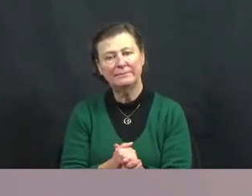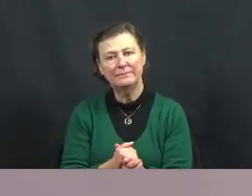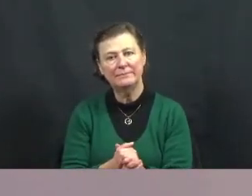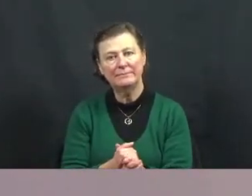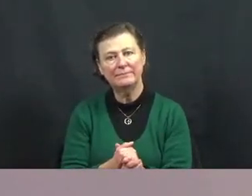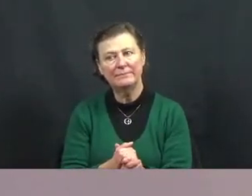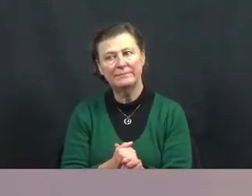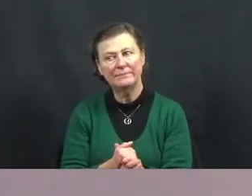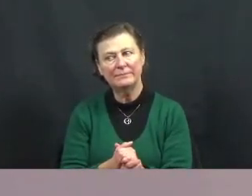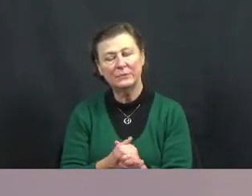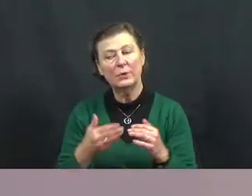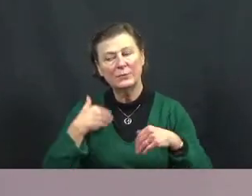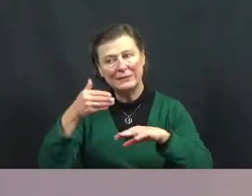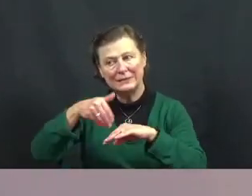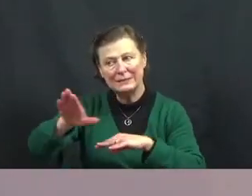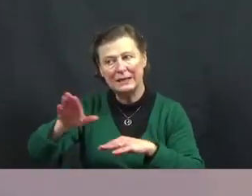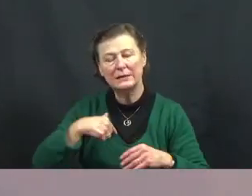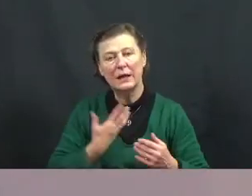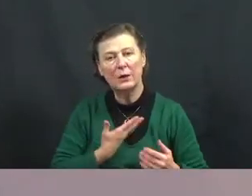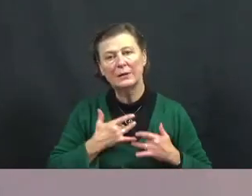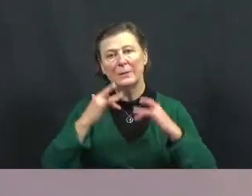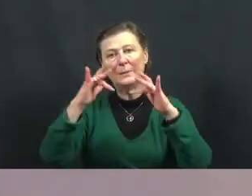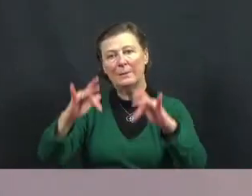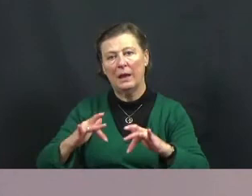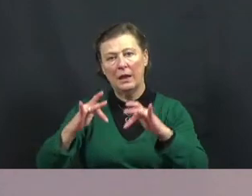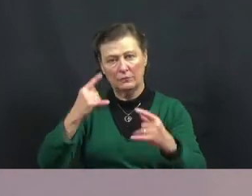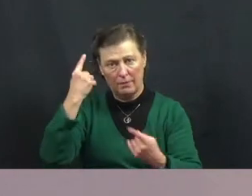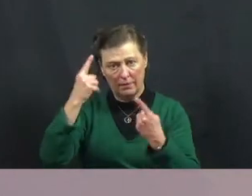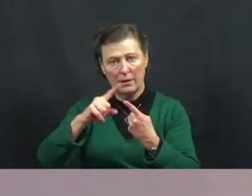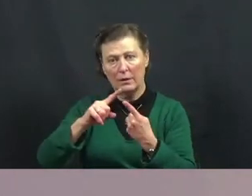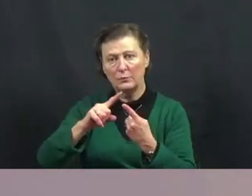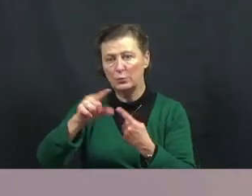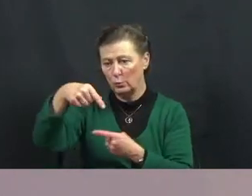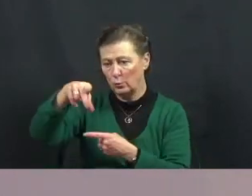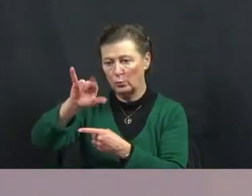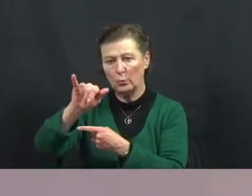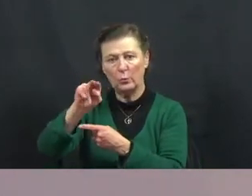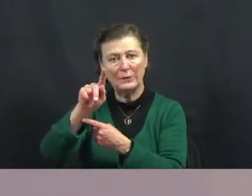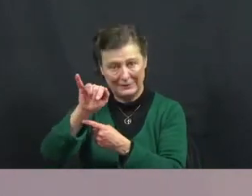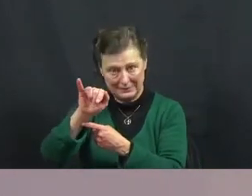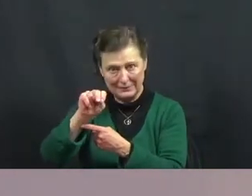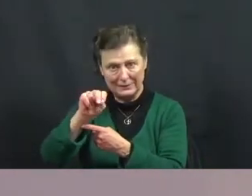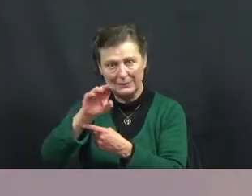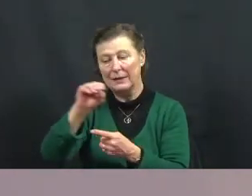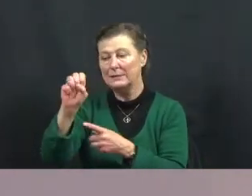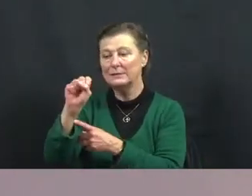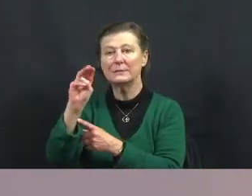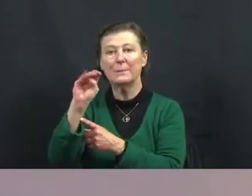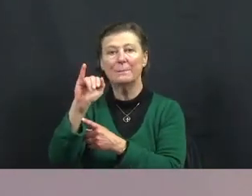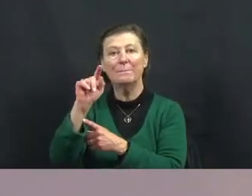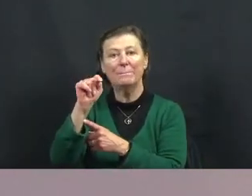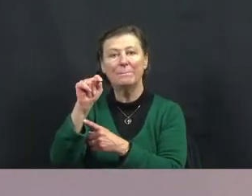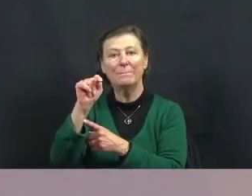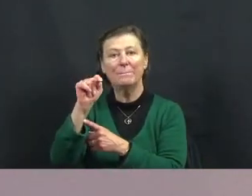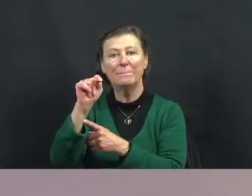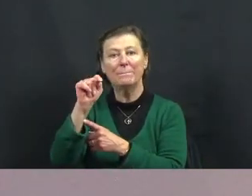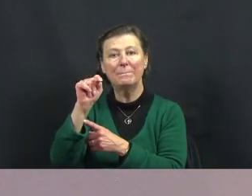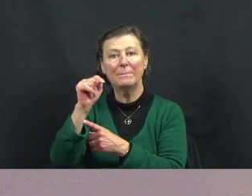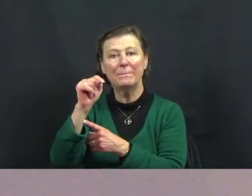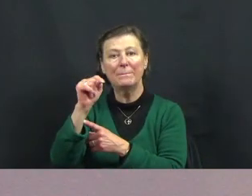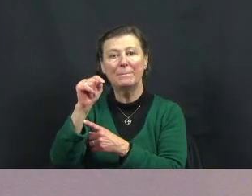And so we send our compassionate thoughts out to Quentin and the Smith family.